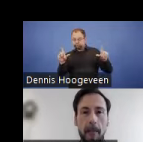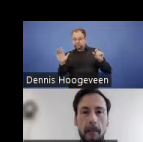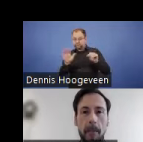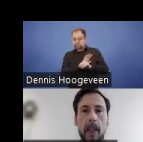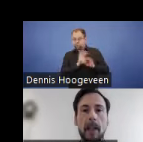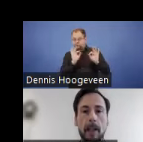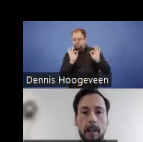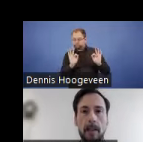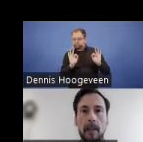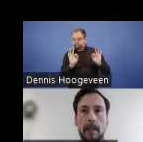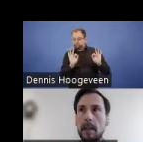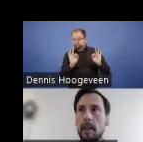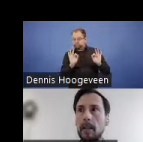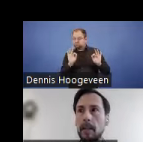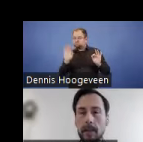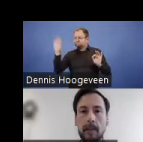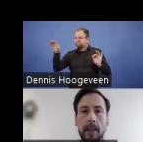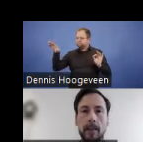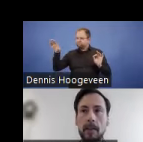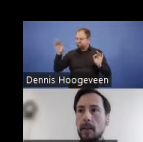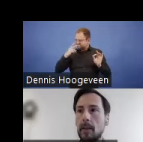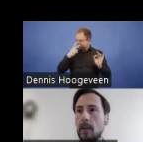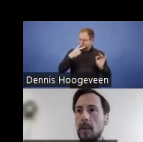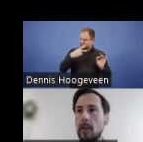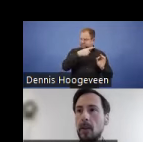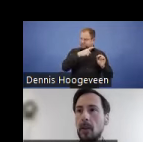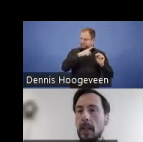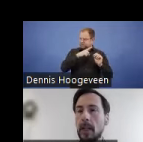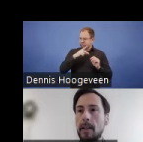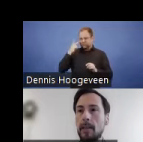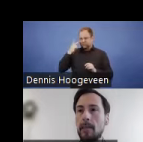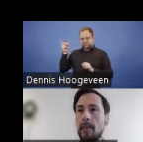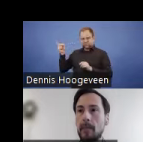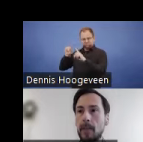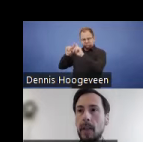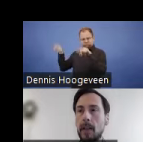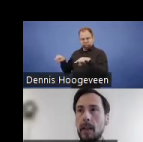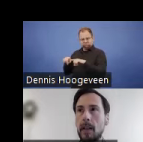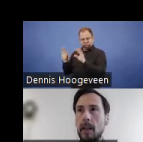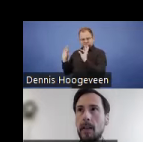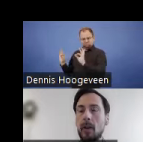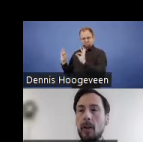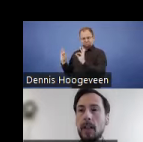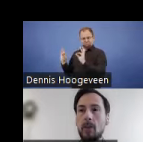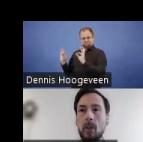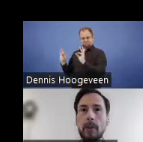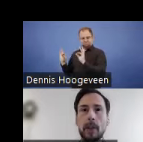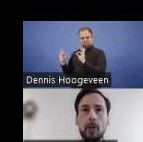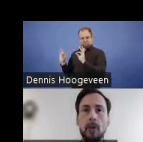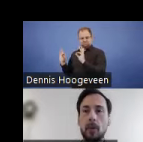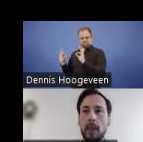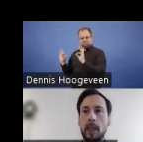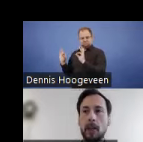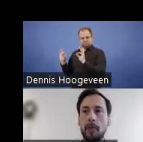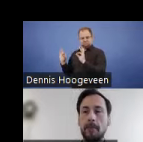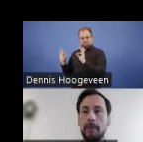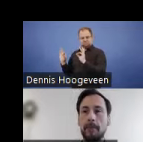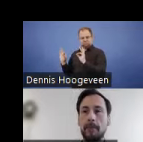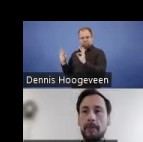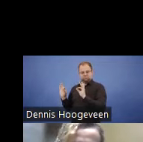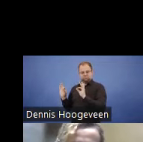Hi, Ricardo. Yes, that's perfect. Great. I can see Okay. everything. Okay, so over to you. Thank